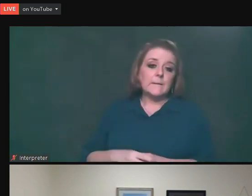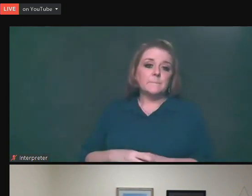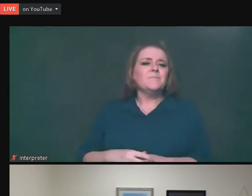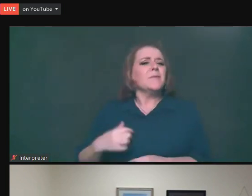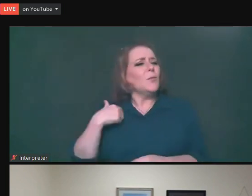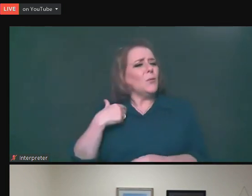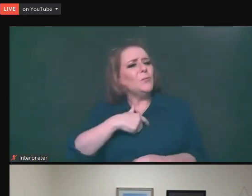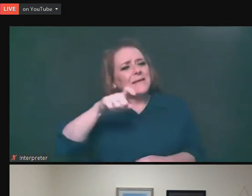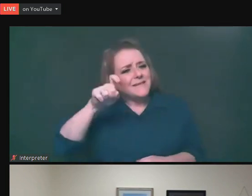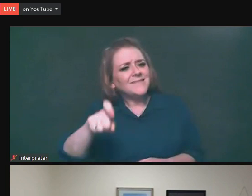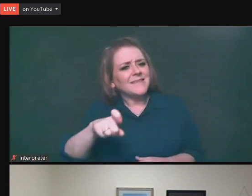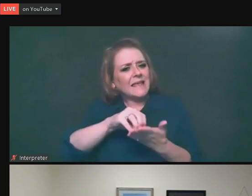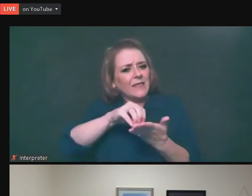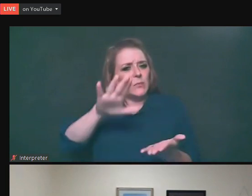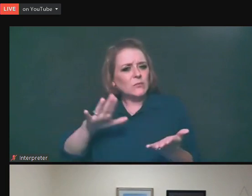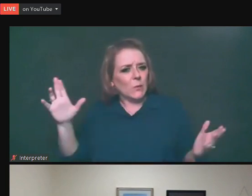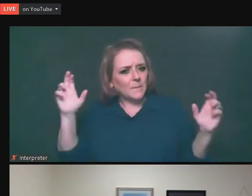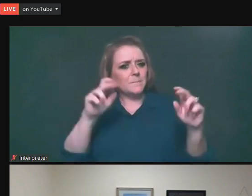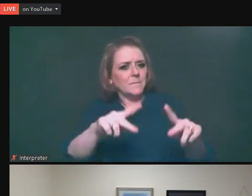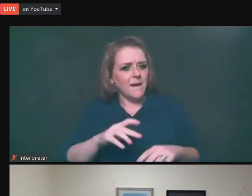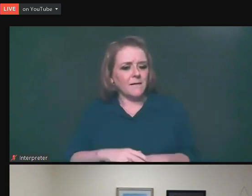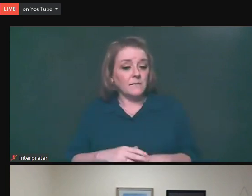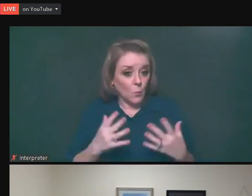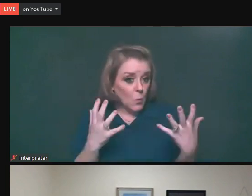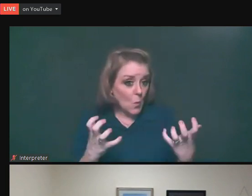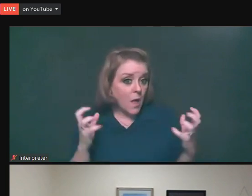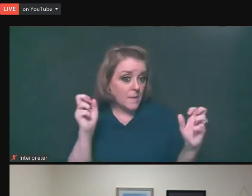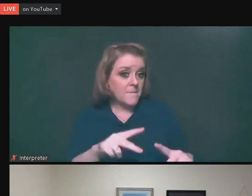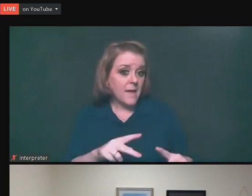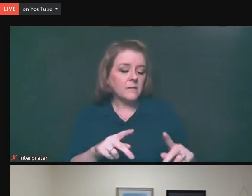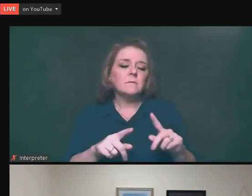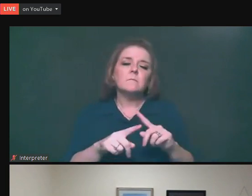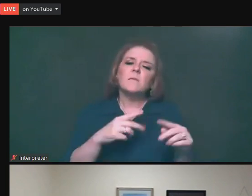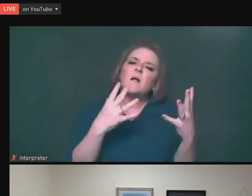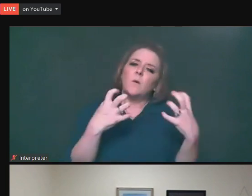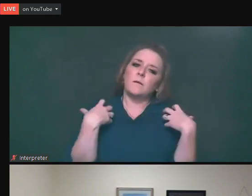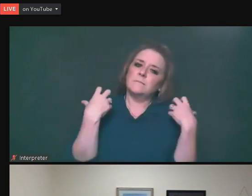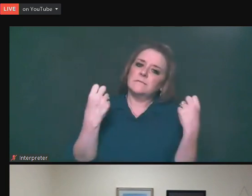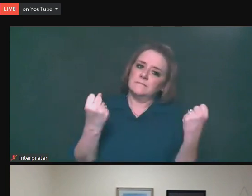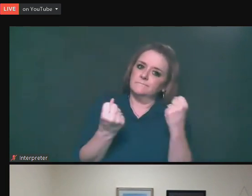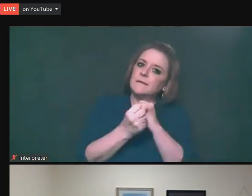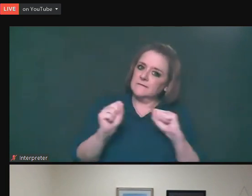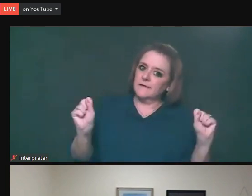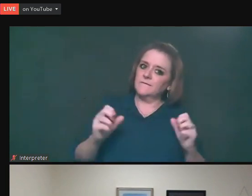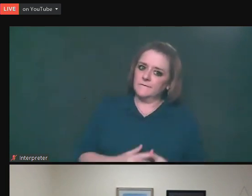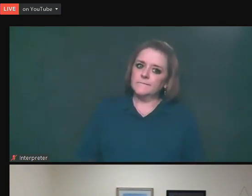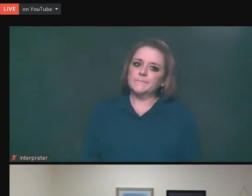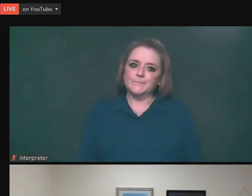students back. We want them back, but we want them back healthy. That's right.